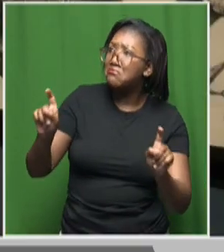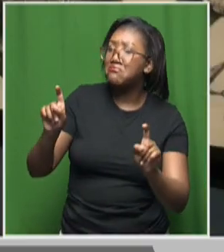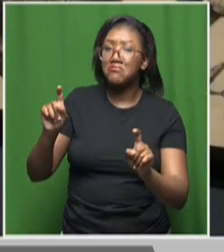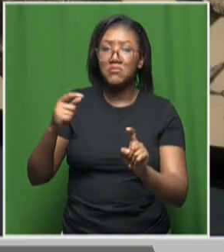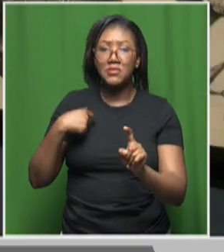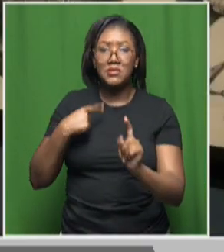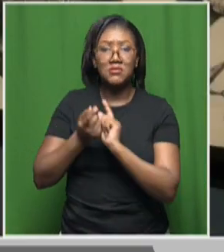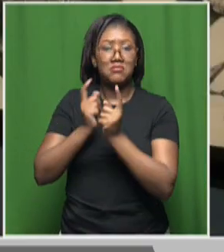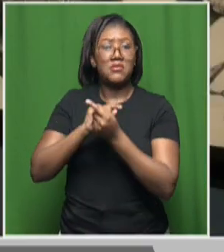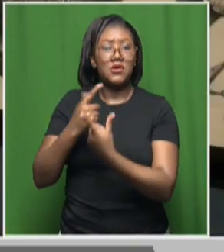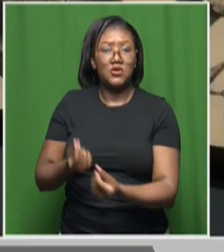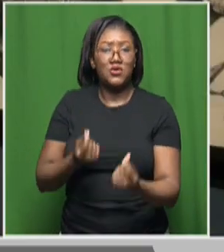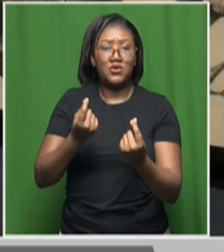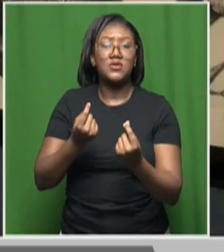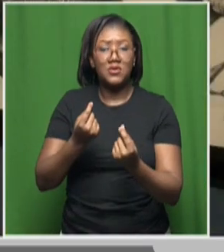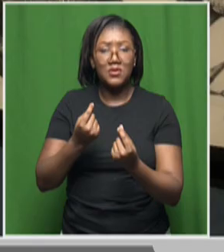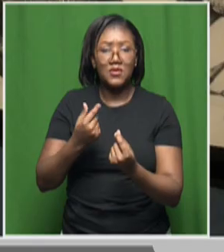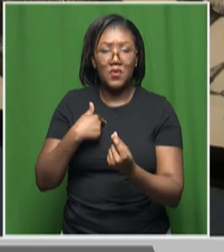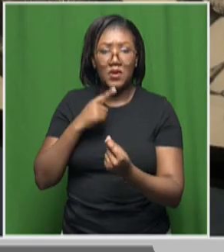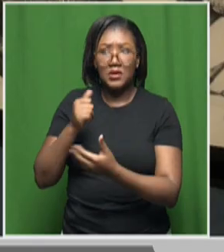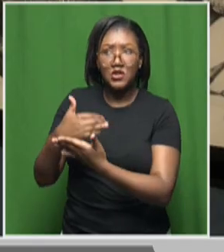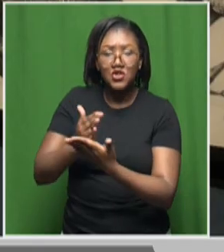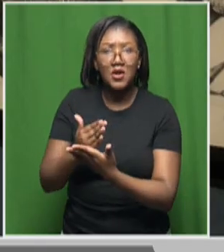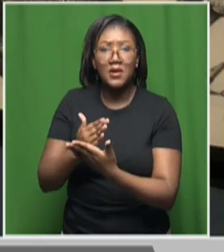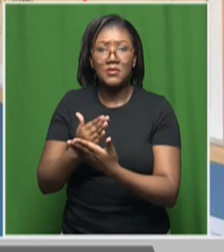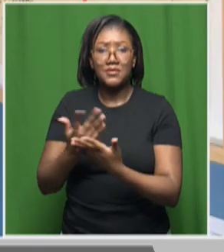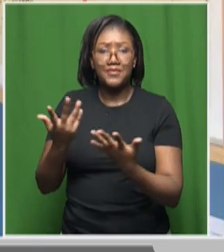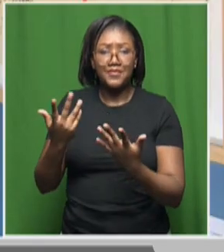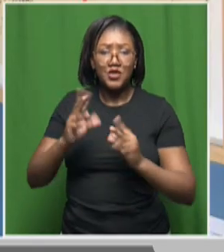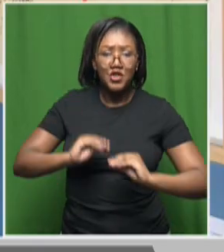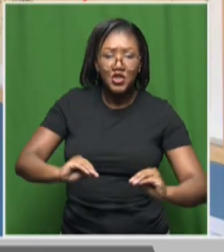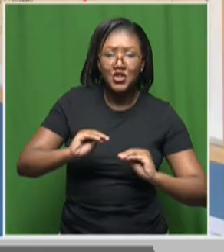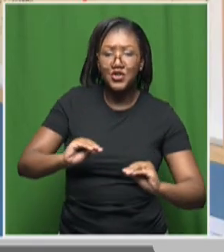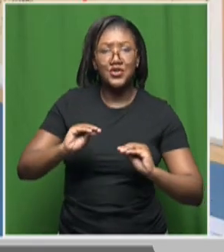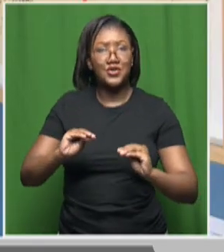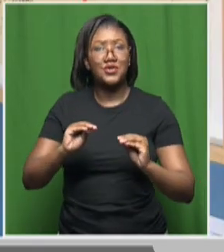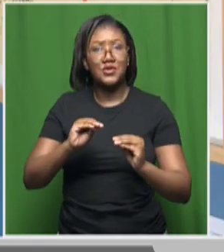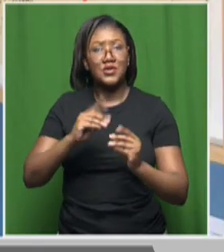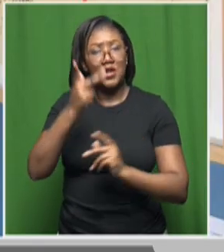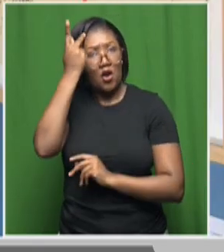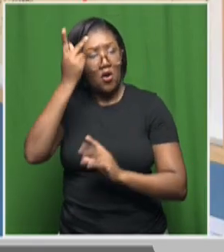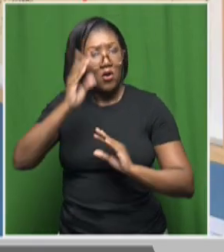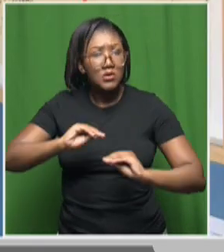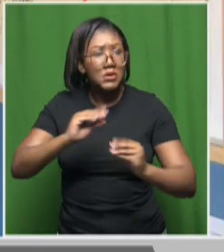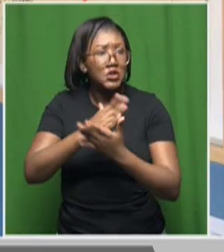of work, and being able to share it with them, and able to share the knowledge and share